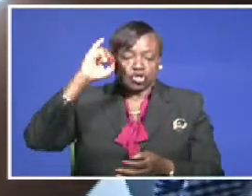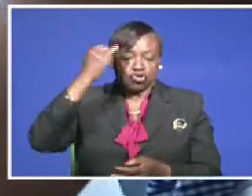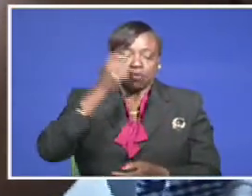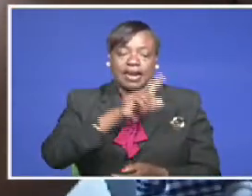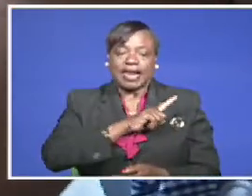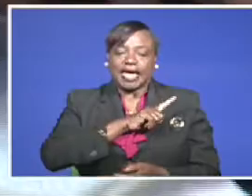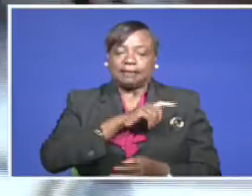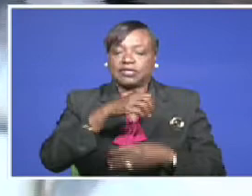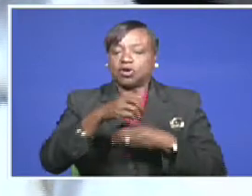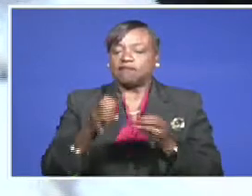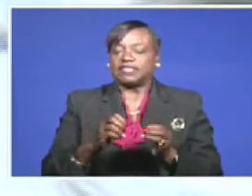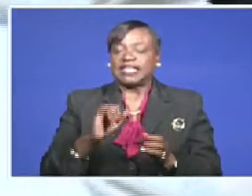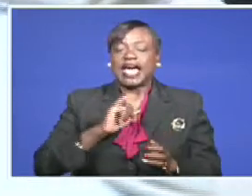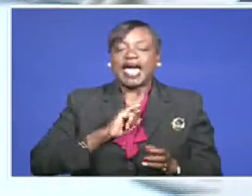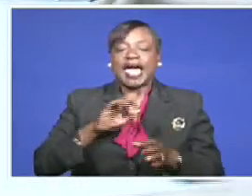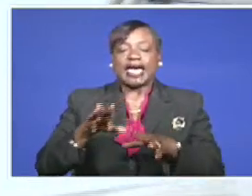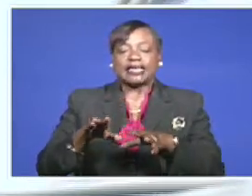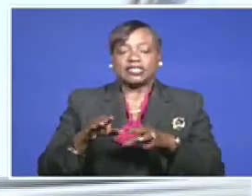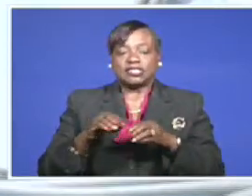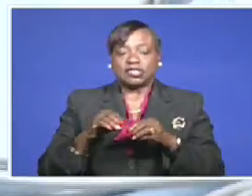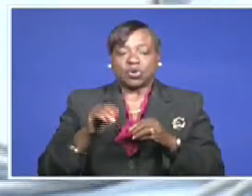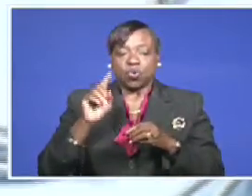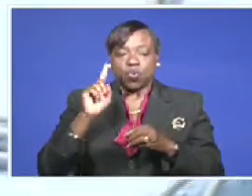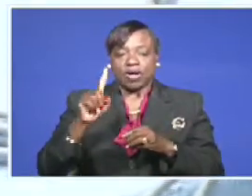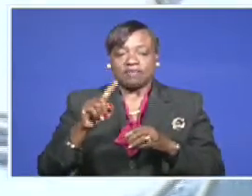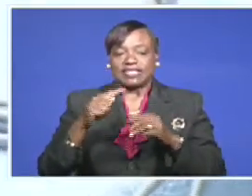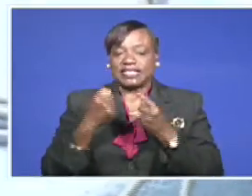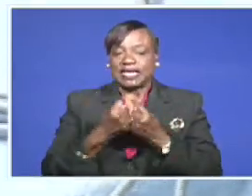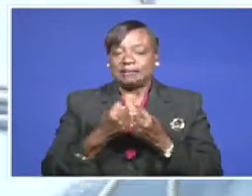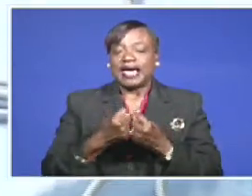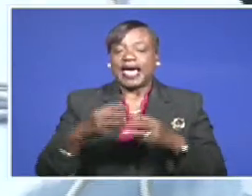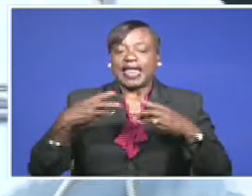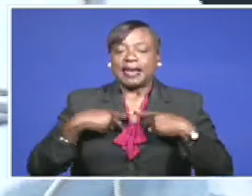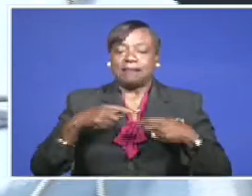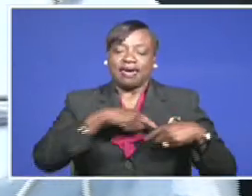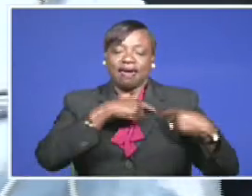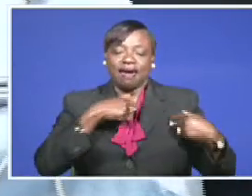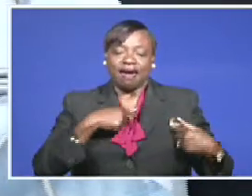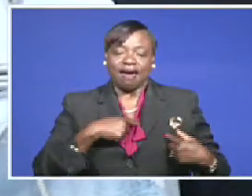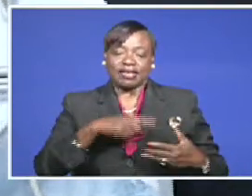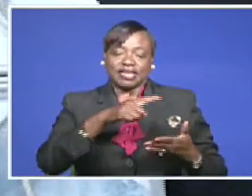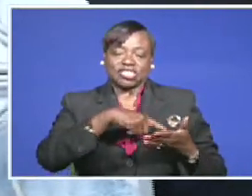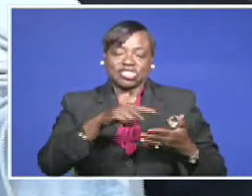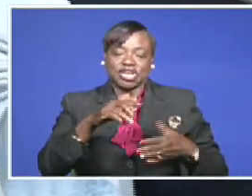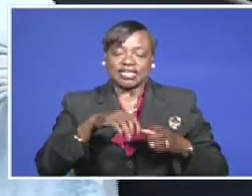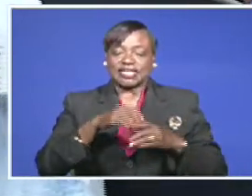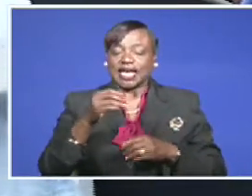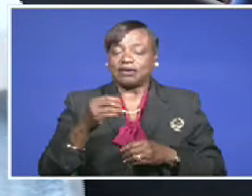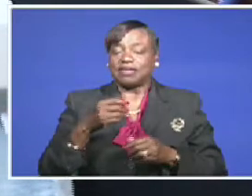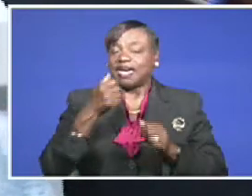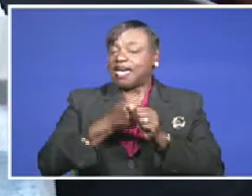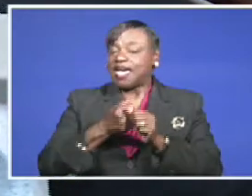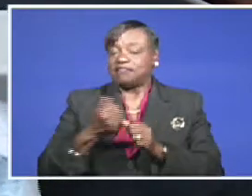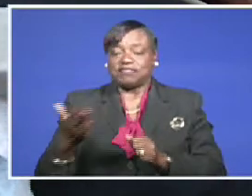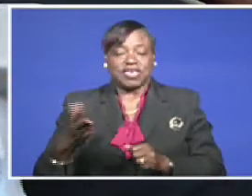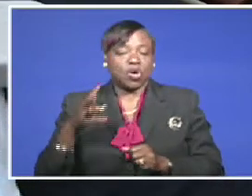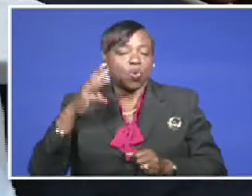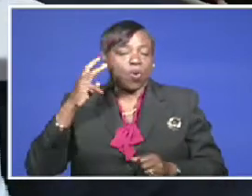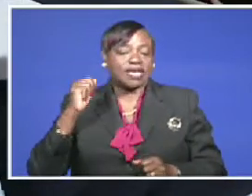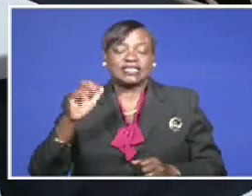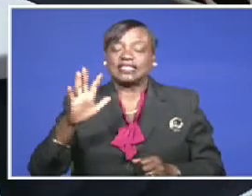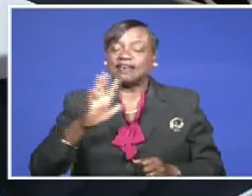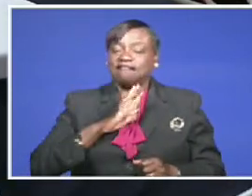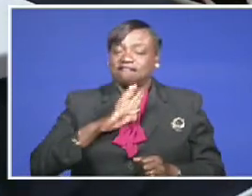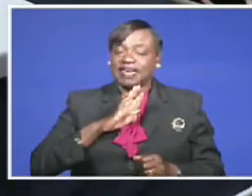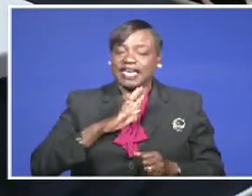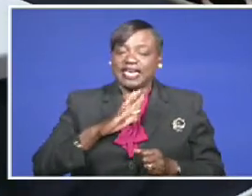office, I too took one for the team and had my heart checked out. Everything turned out fine, but in Tayshawn's case, Darrenika